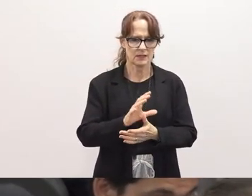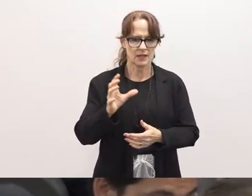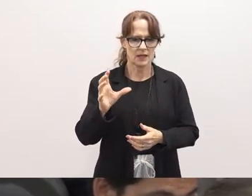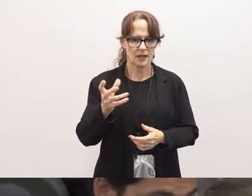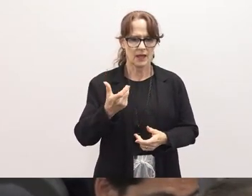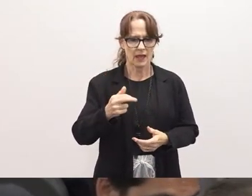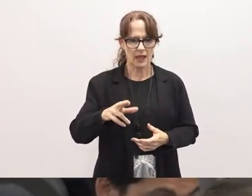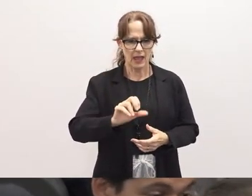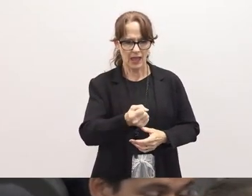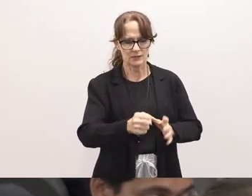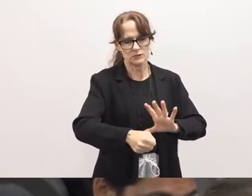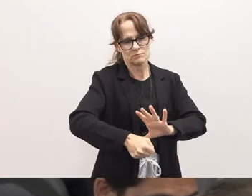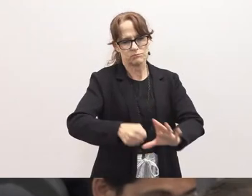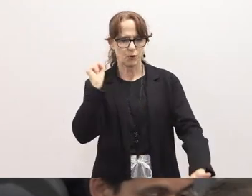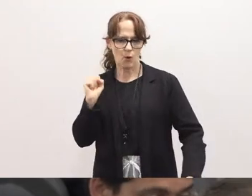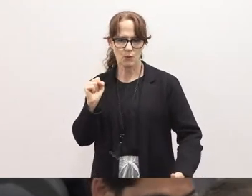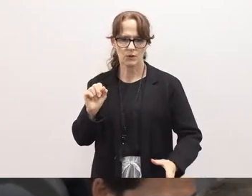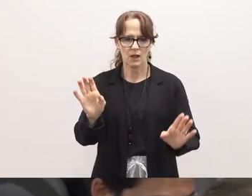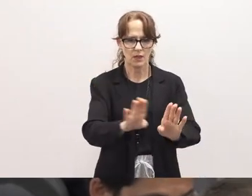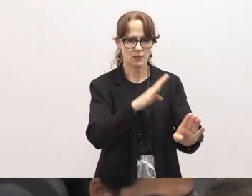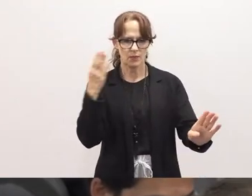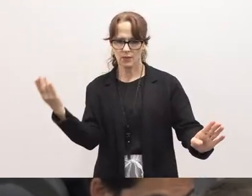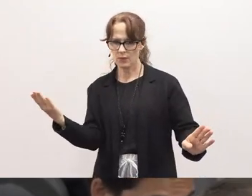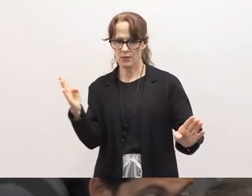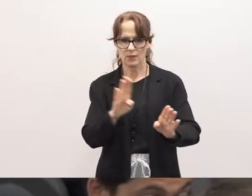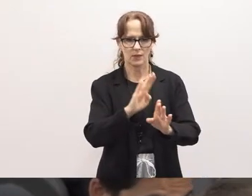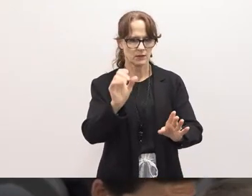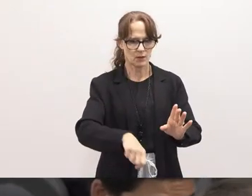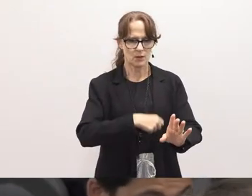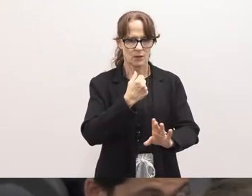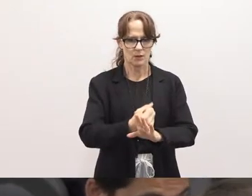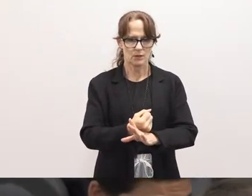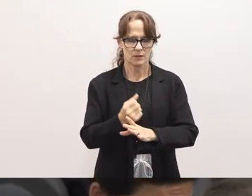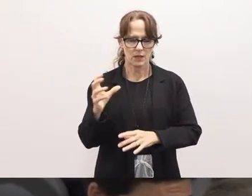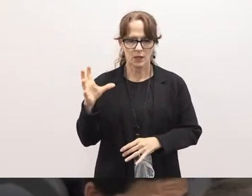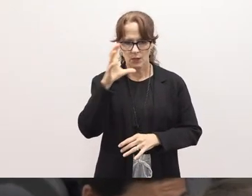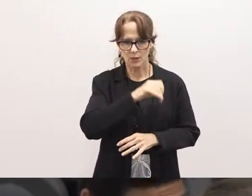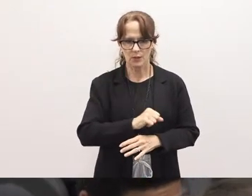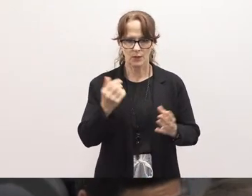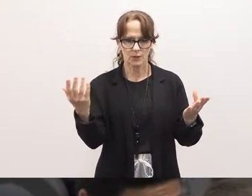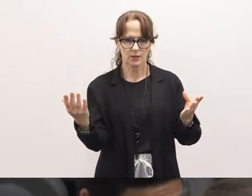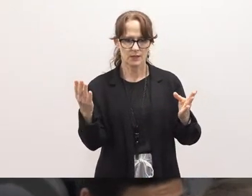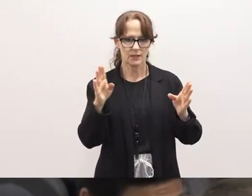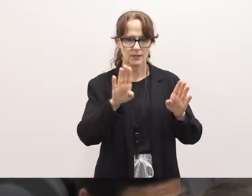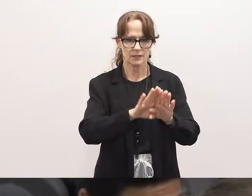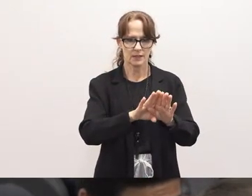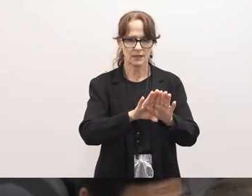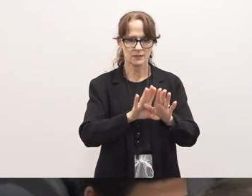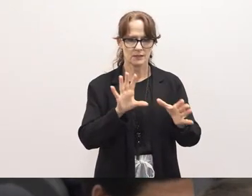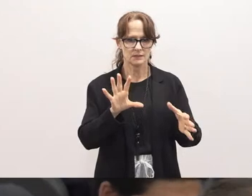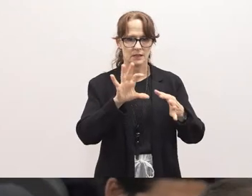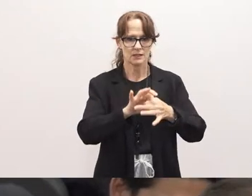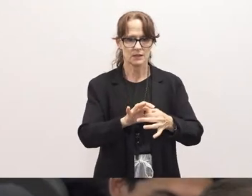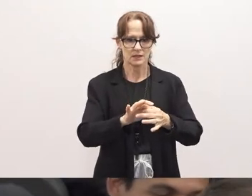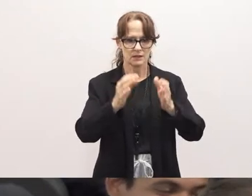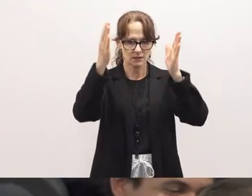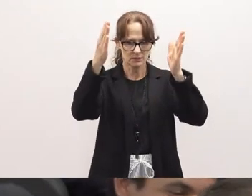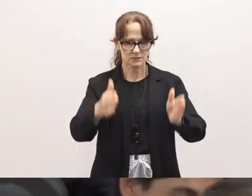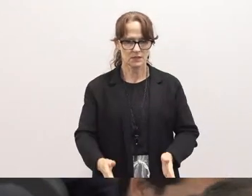are broken, and stall doors don't always lock, assuming, of course, that the stall door is actually attached to the stall